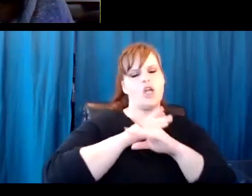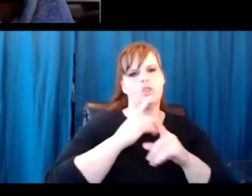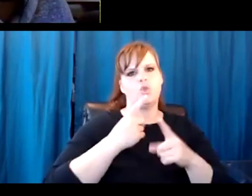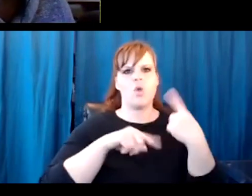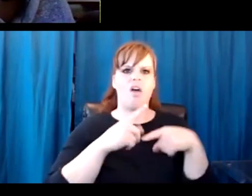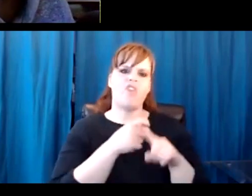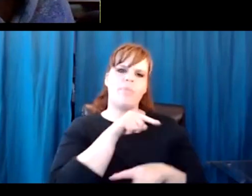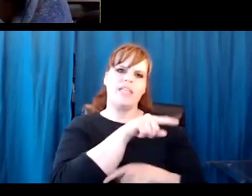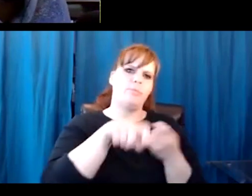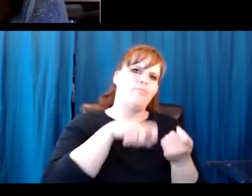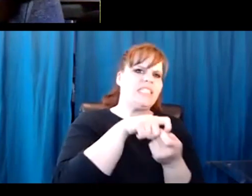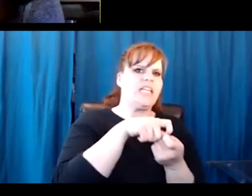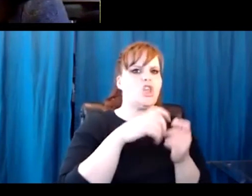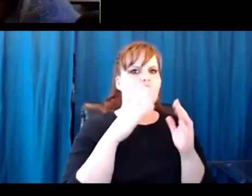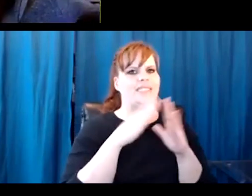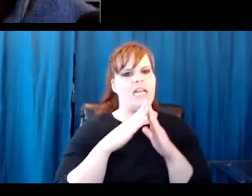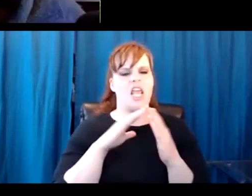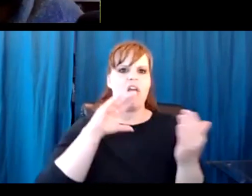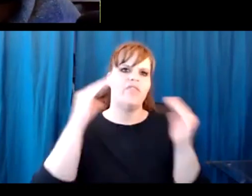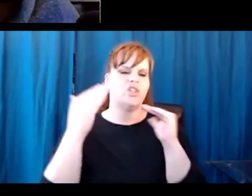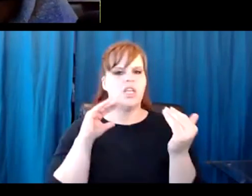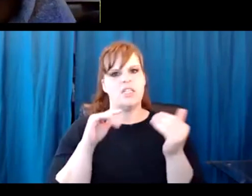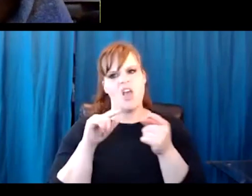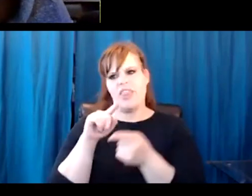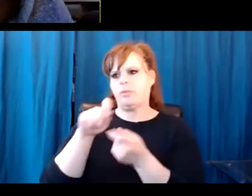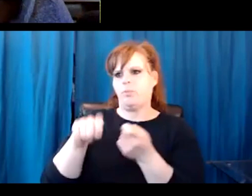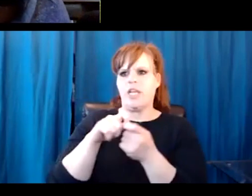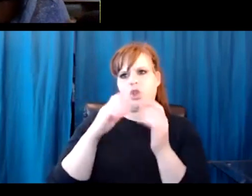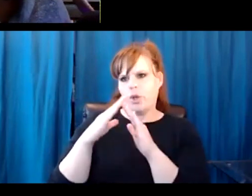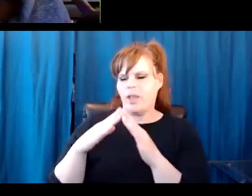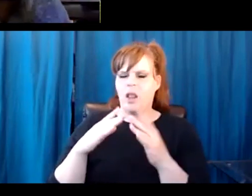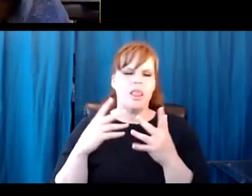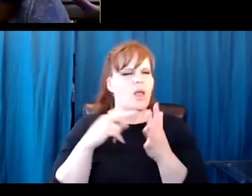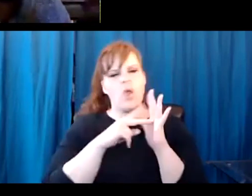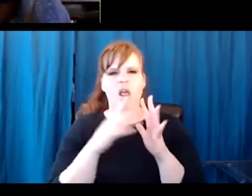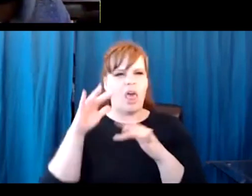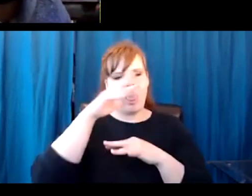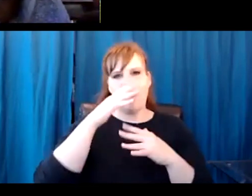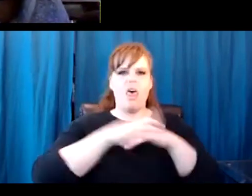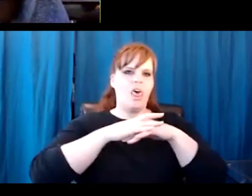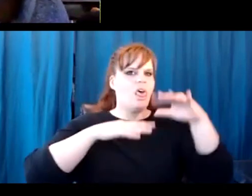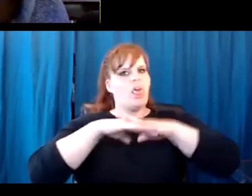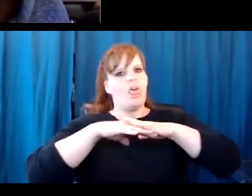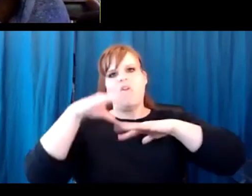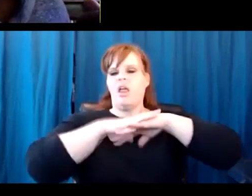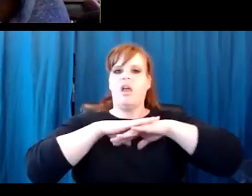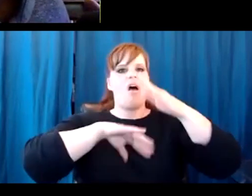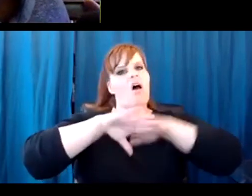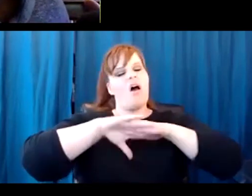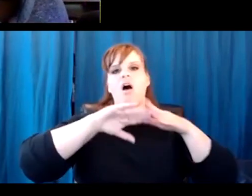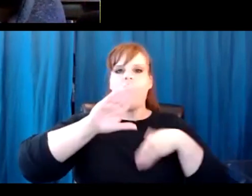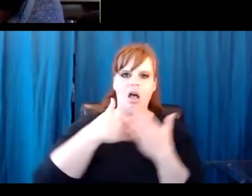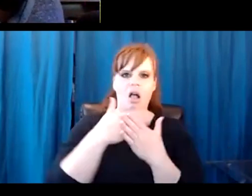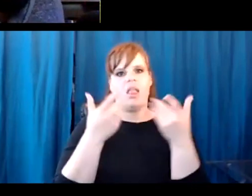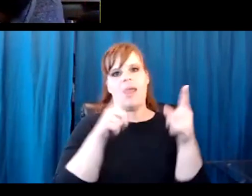particular like city versus like this particular community? What does that mean for the, like all these different things are going on